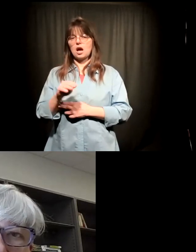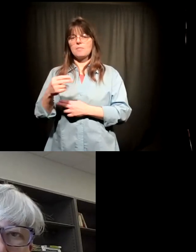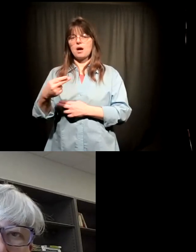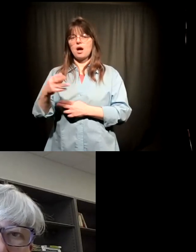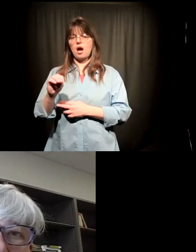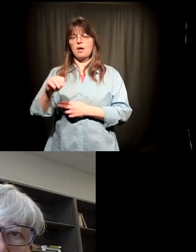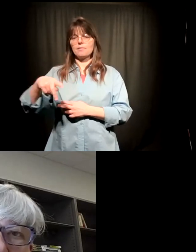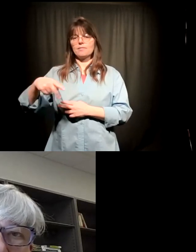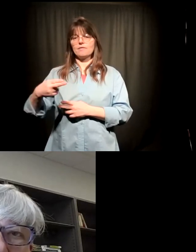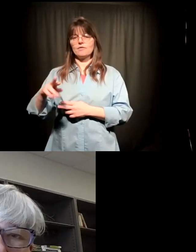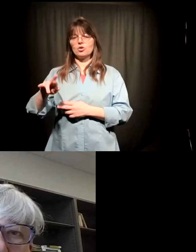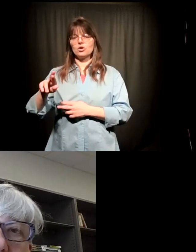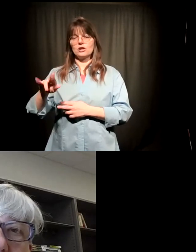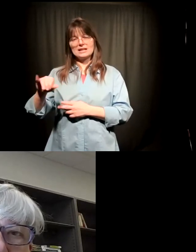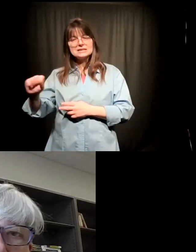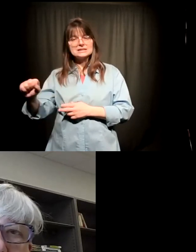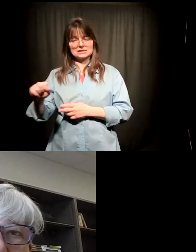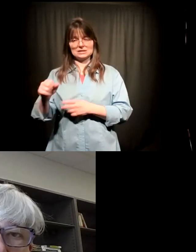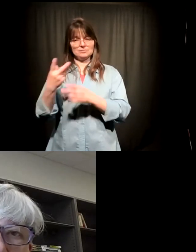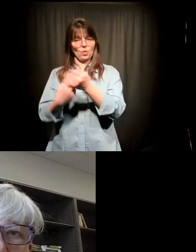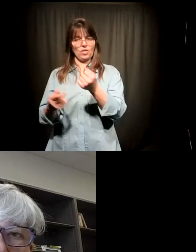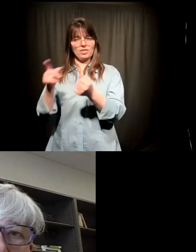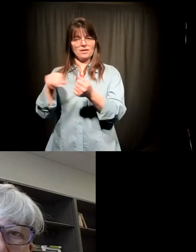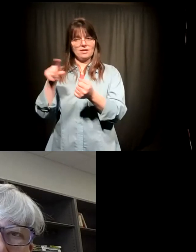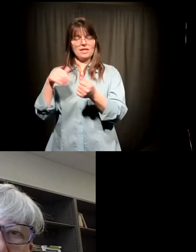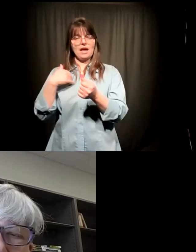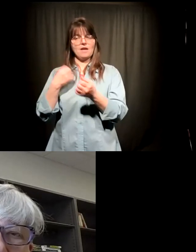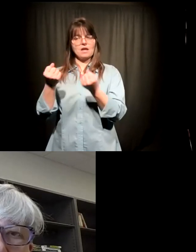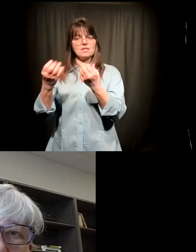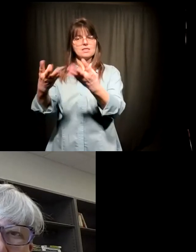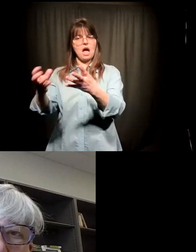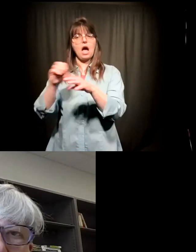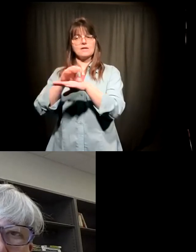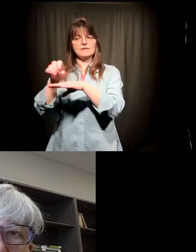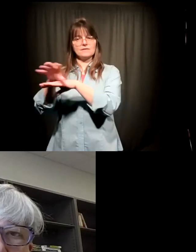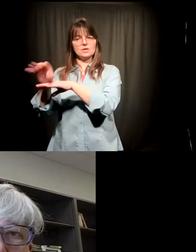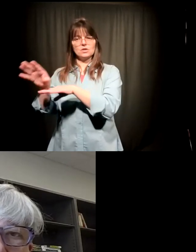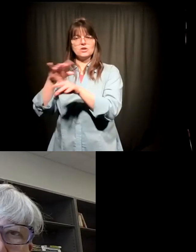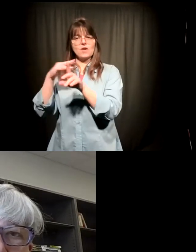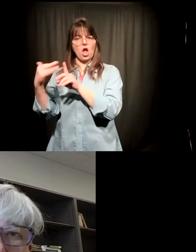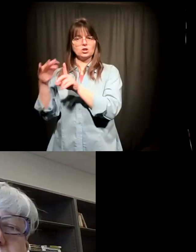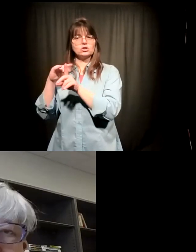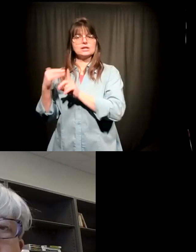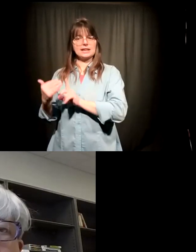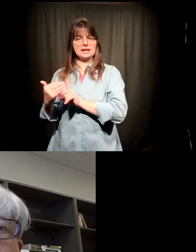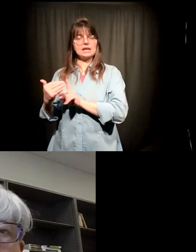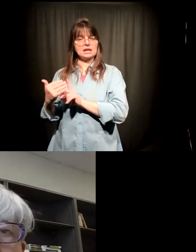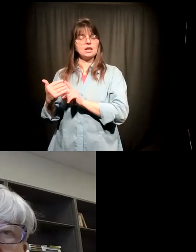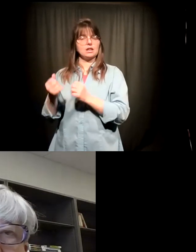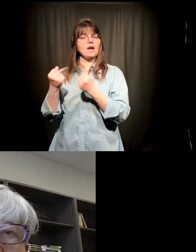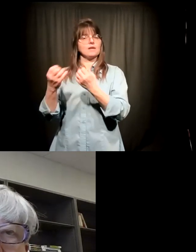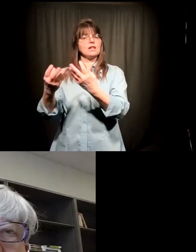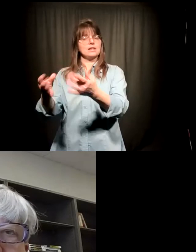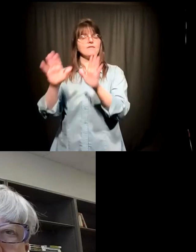And Elsa Hannesson just came out. She's deafblind. She just came out with a memoir and sort of